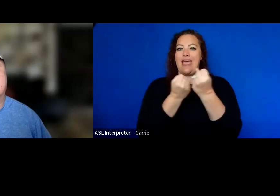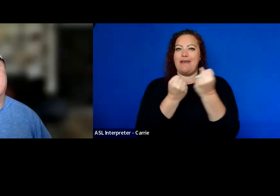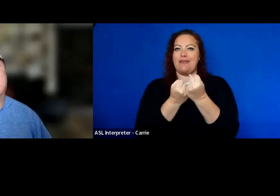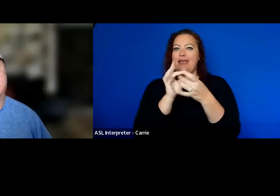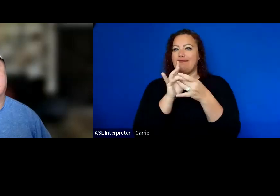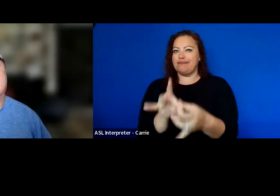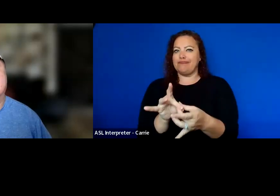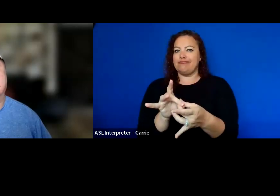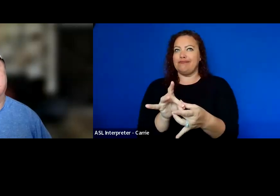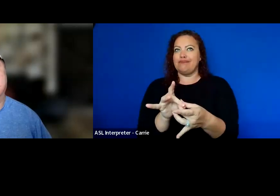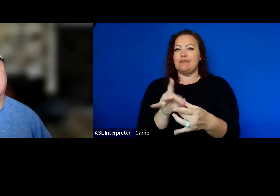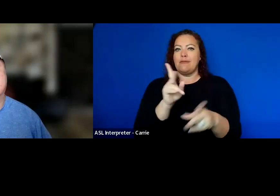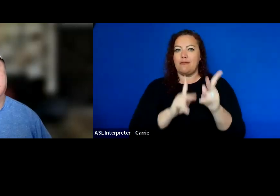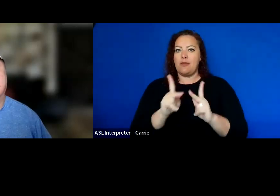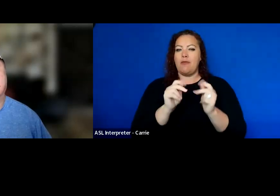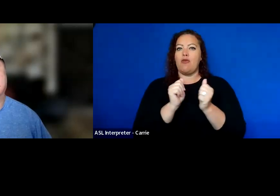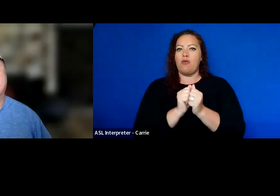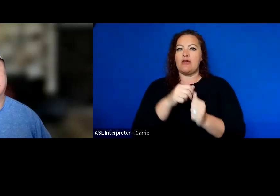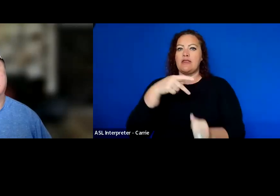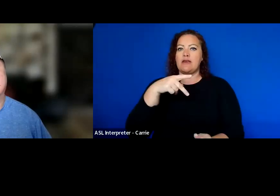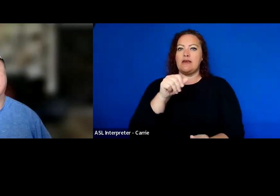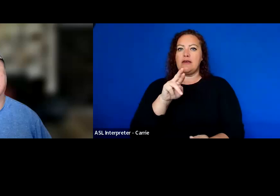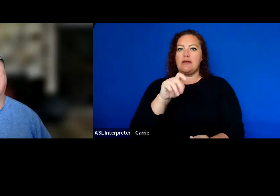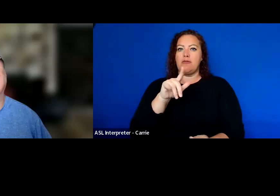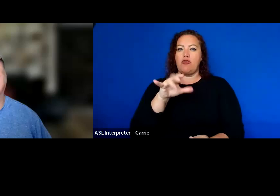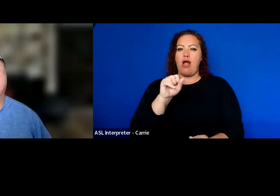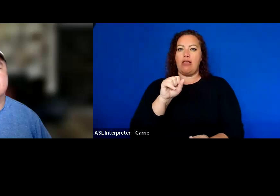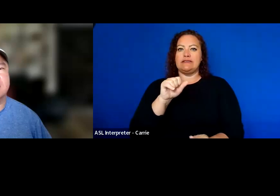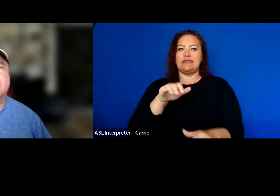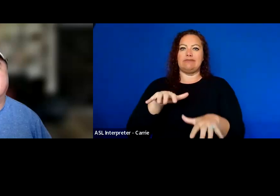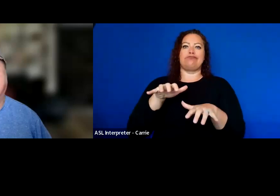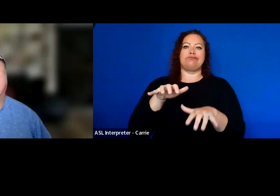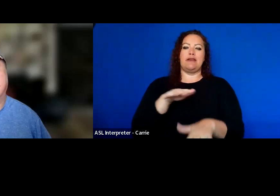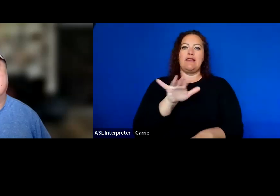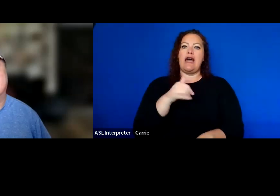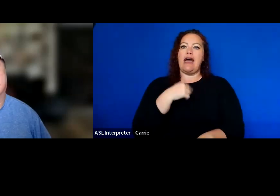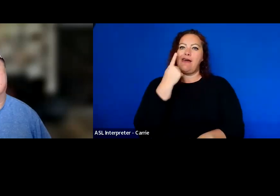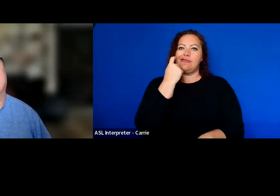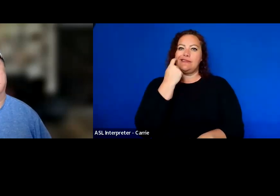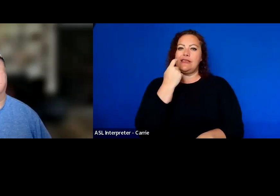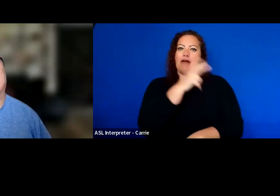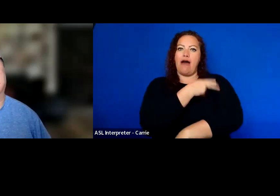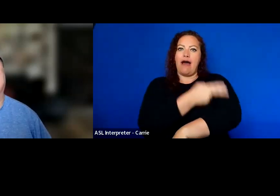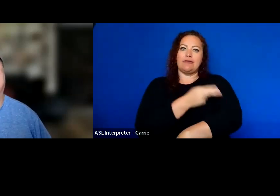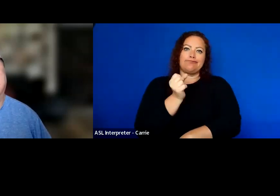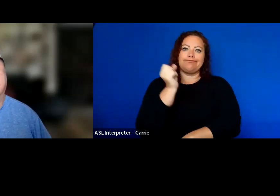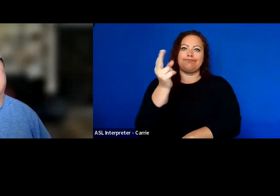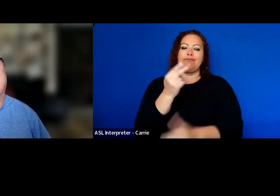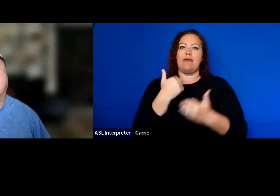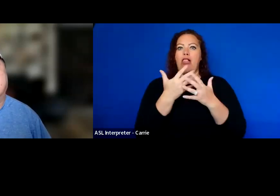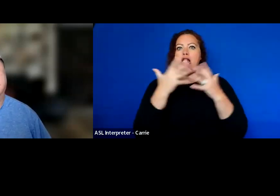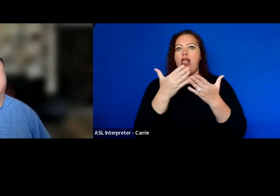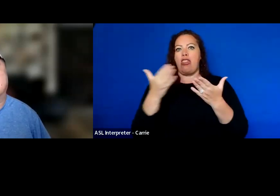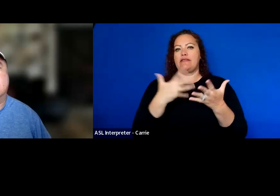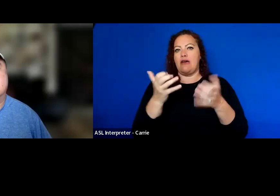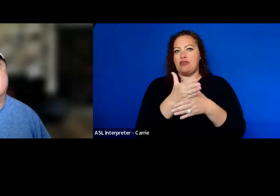about people with paralysis. I was just recently hospitalized and had a lot of things I thought I wanted to share in